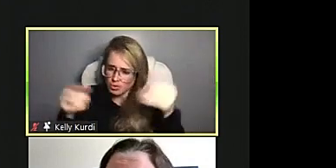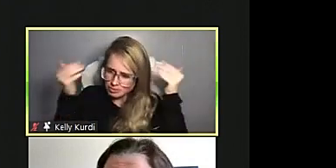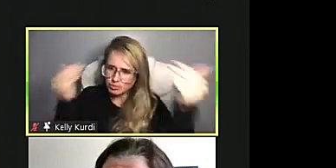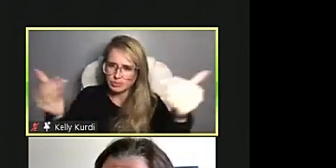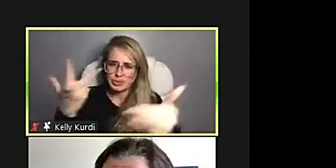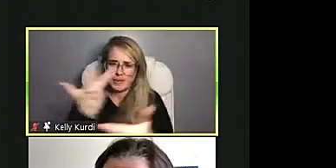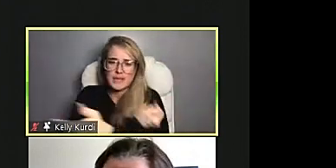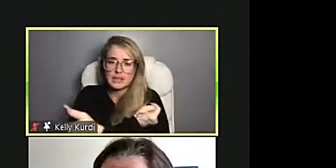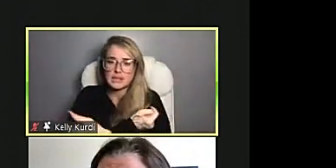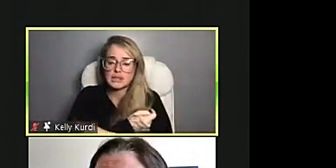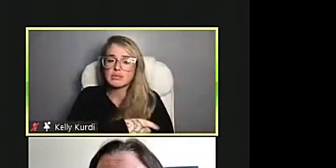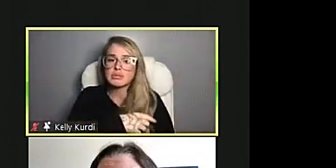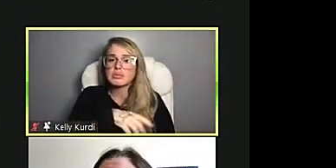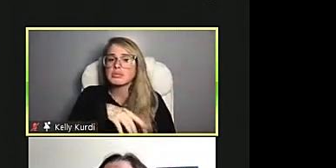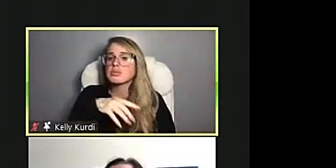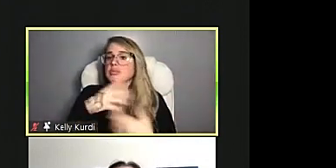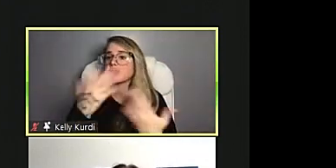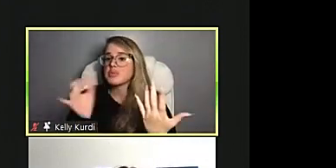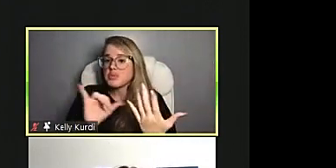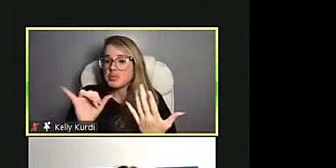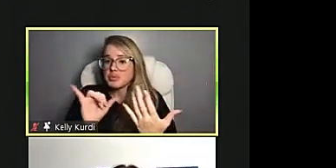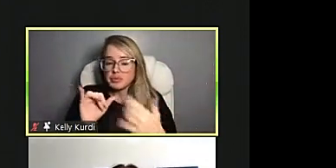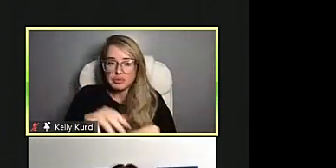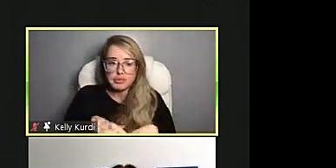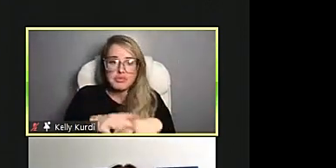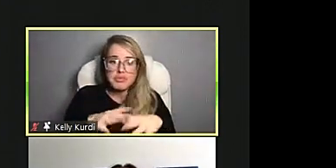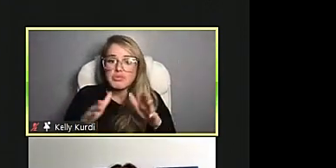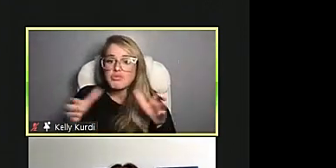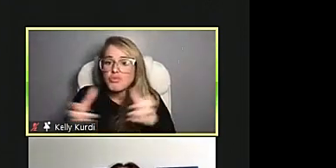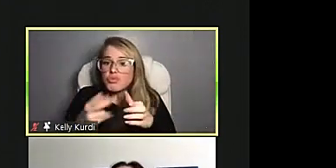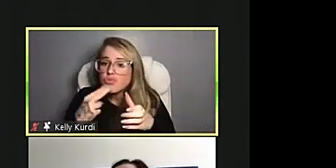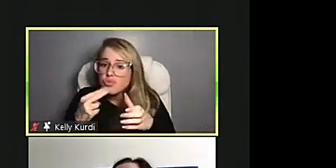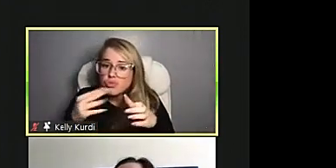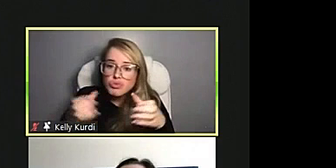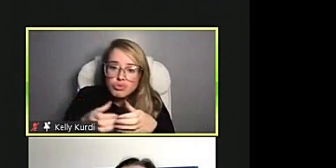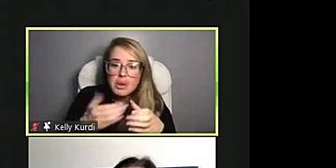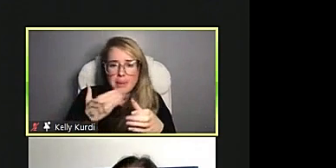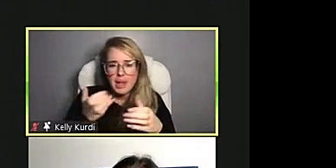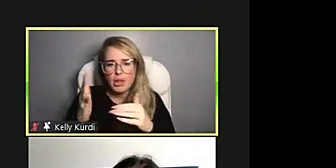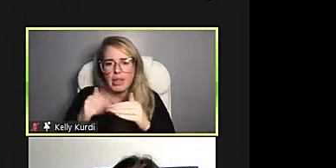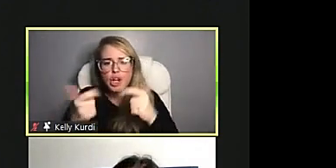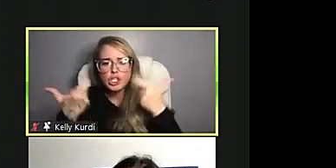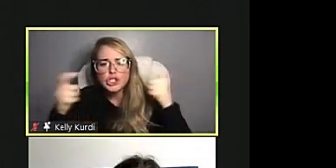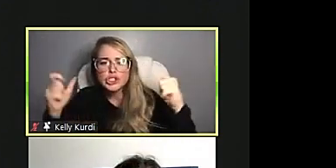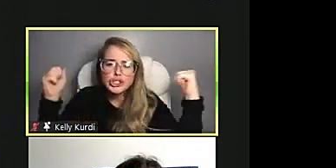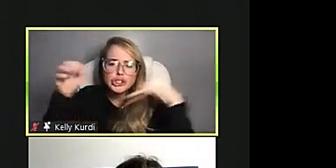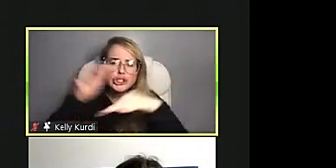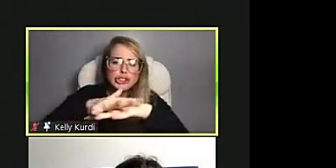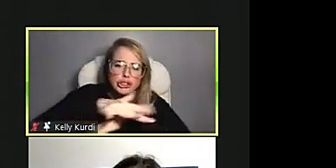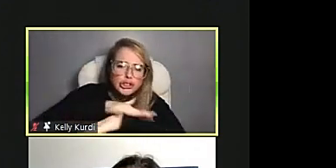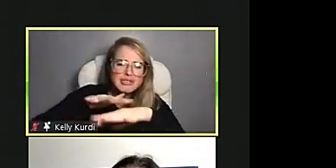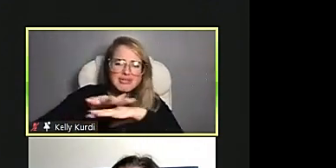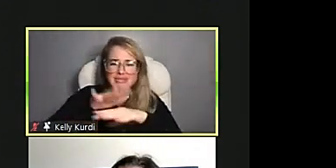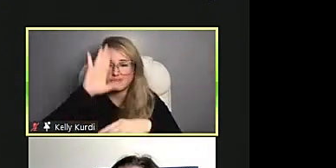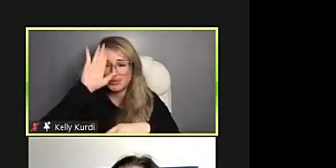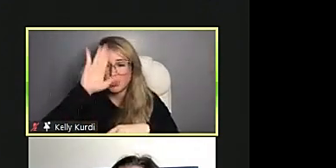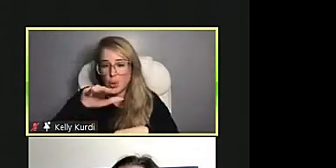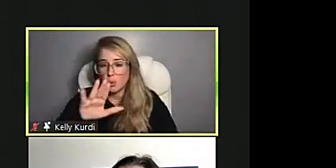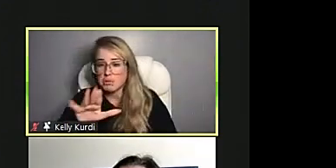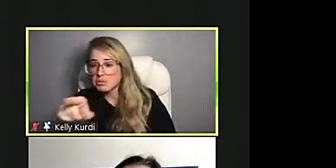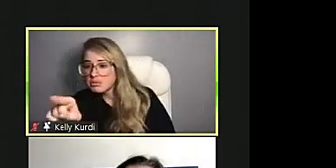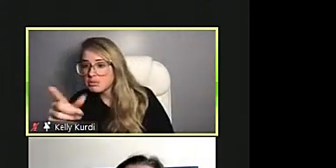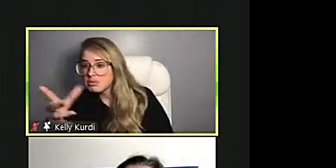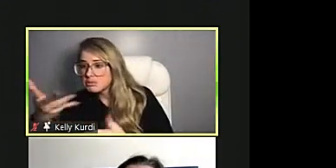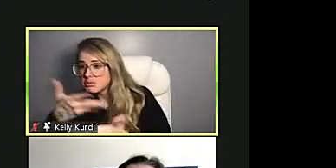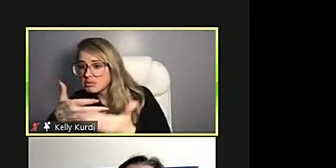then, outside of that, obviously smaller gatherings are safer than larger gatherings. Knowing the vaccination status of those that you're